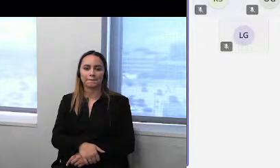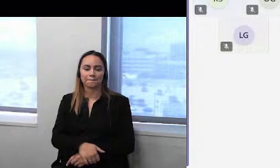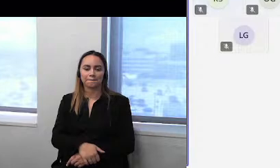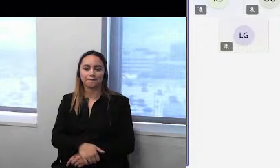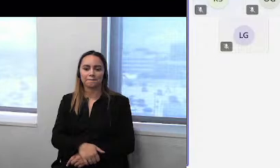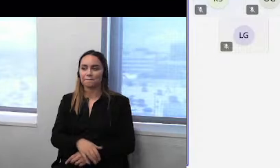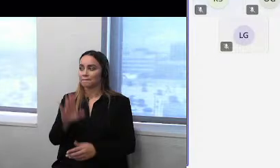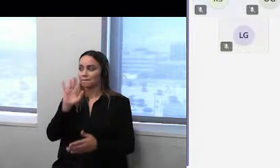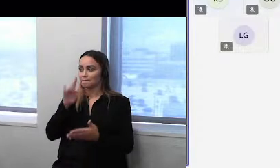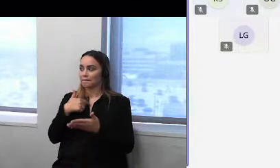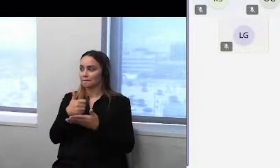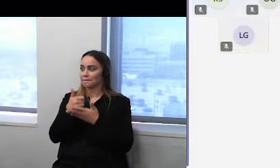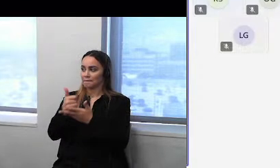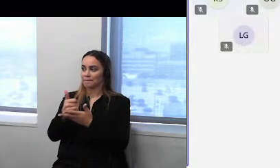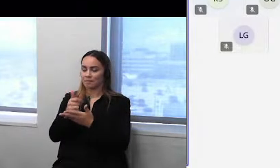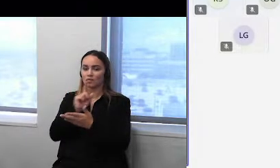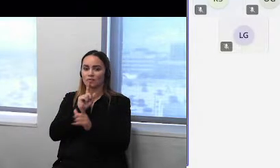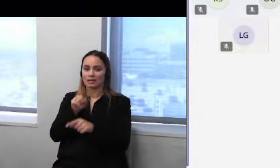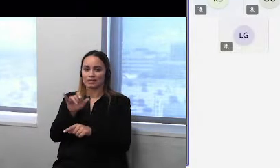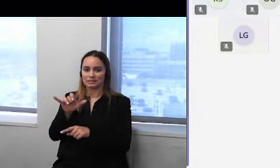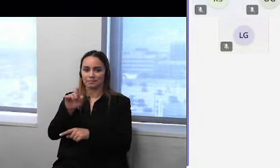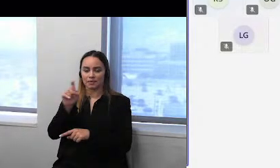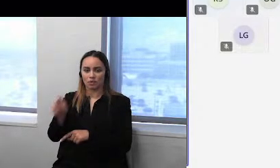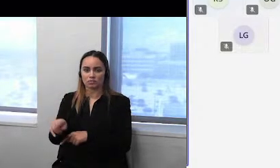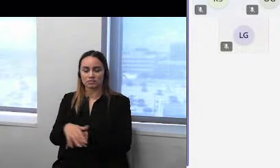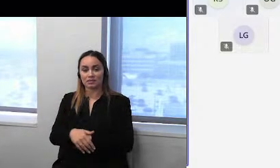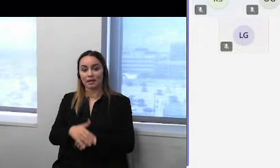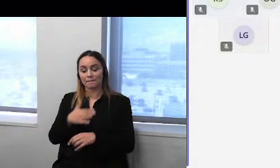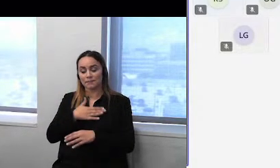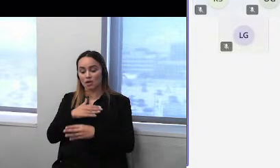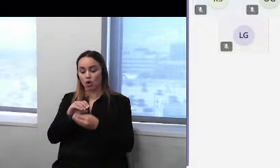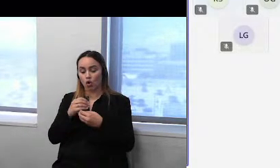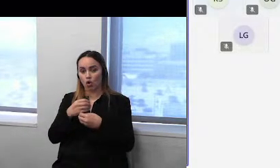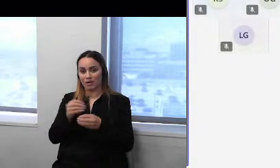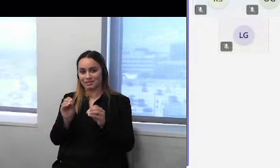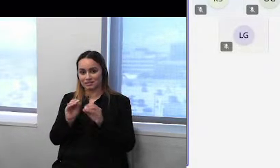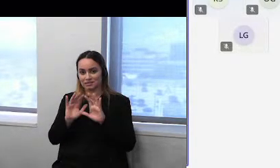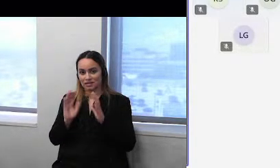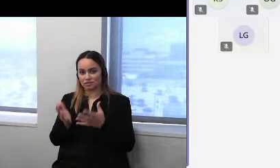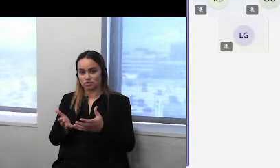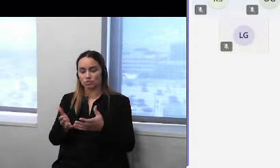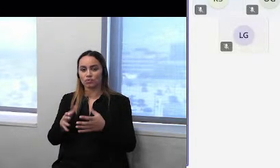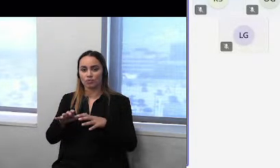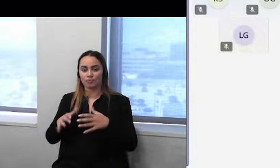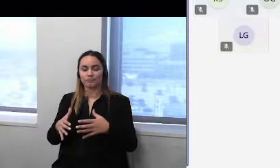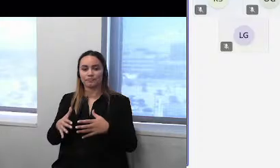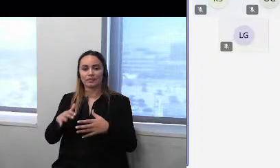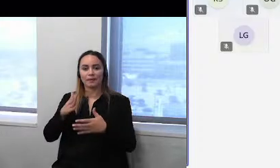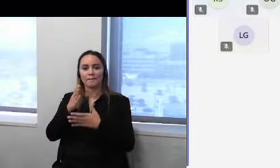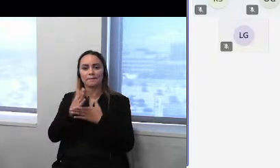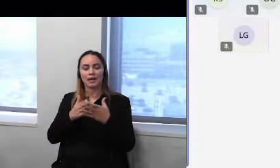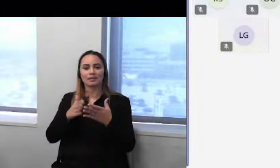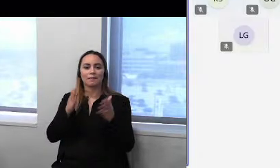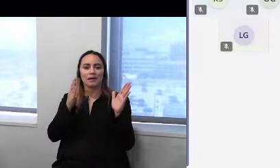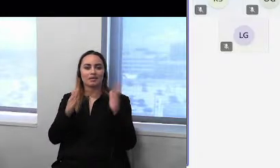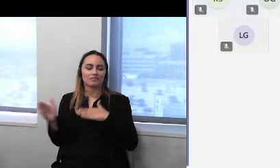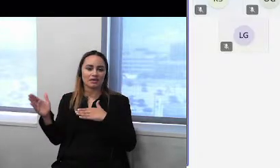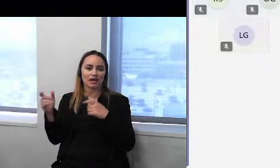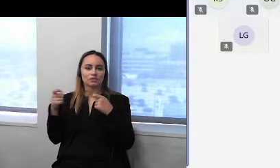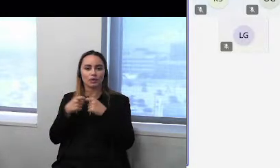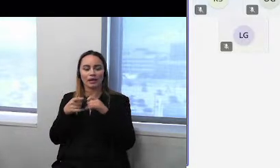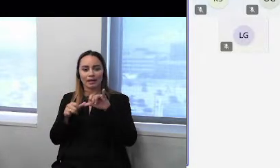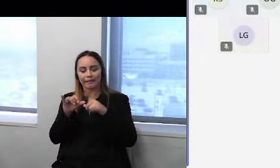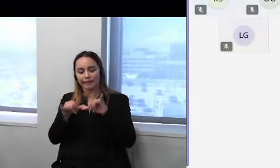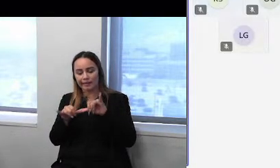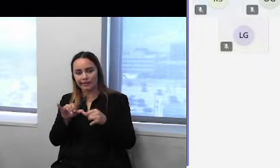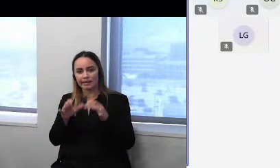Victor, to answer your question. Within my organization, there is the planning and engineering part of the organization. There's also the operations side of the